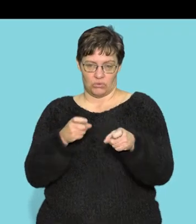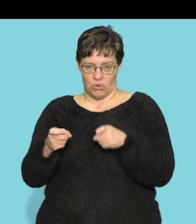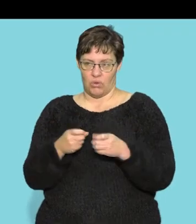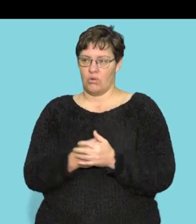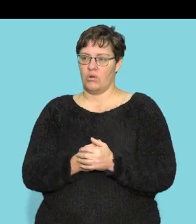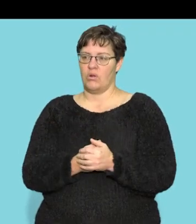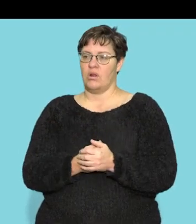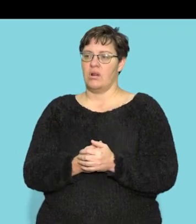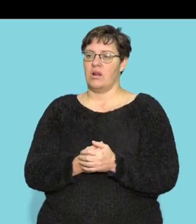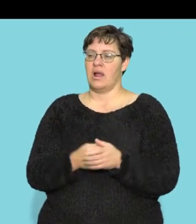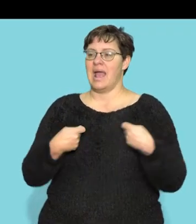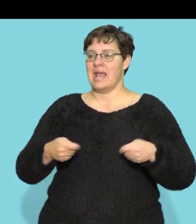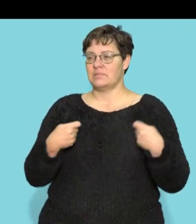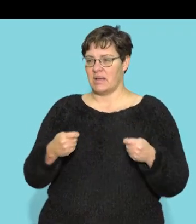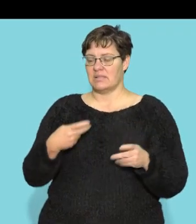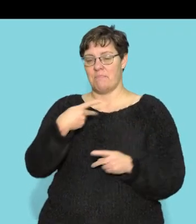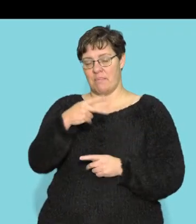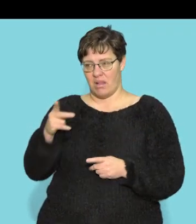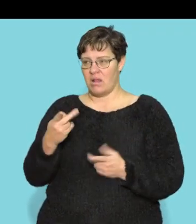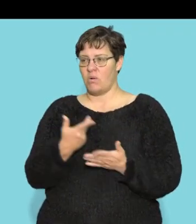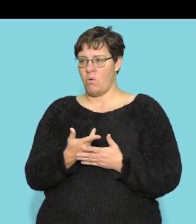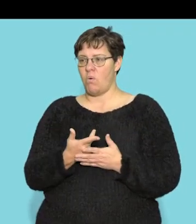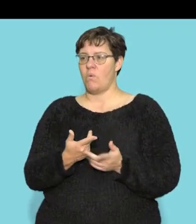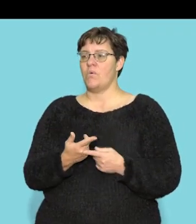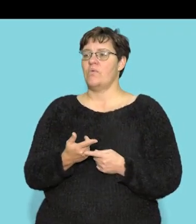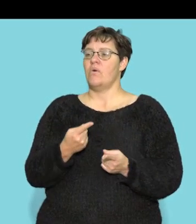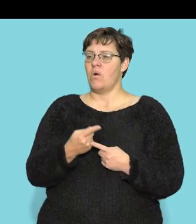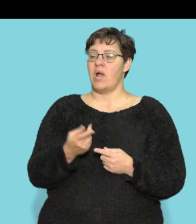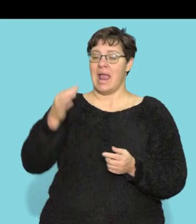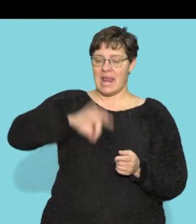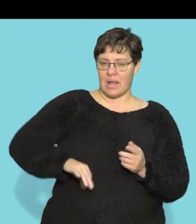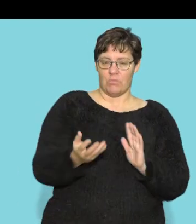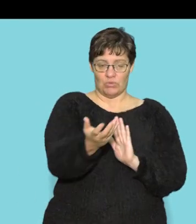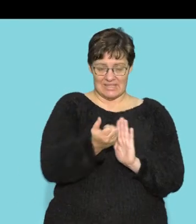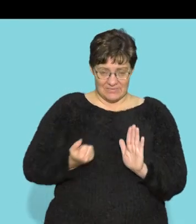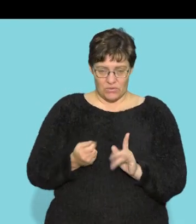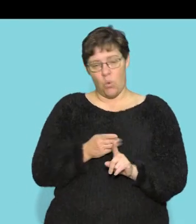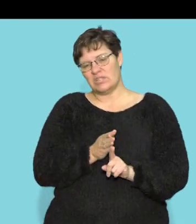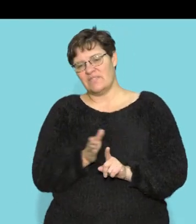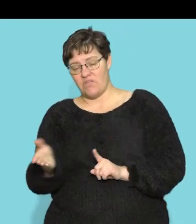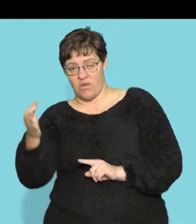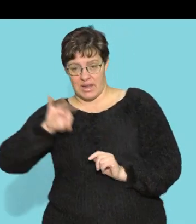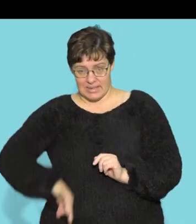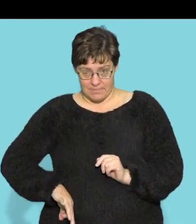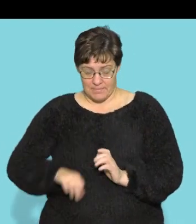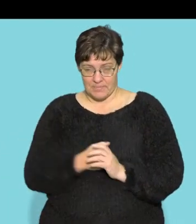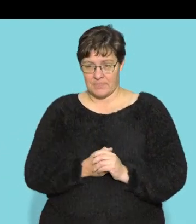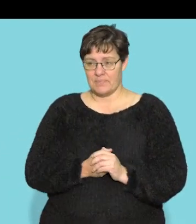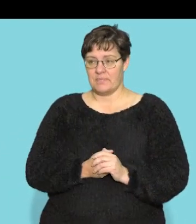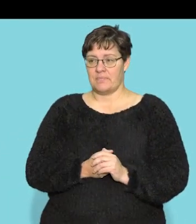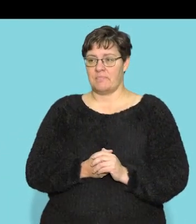or accrued expenses, right? Income received in advance, also known as deferred income,